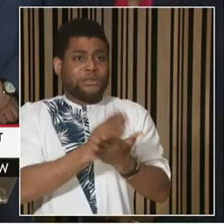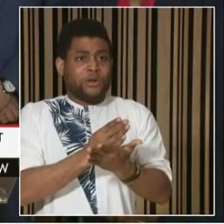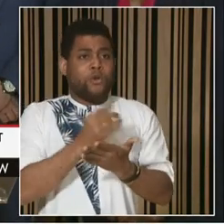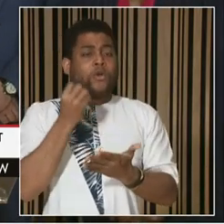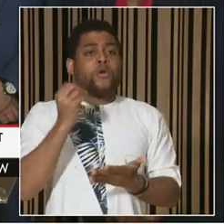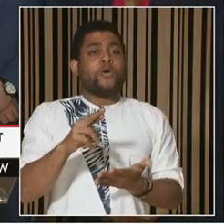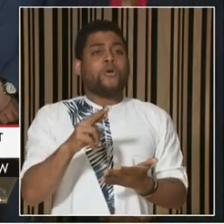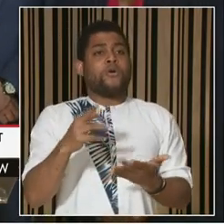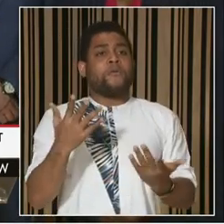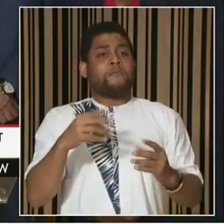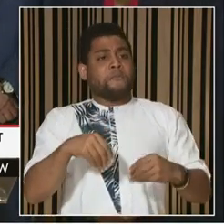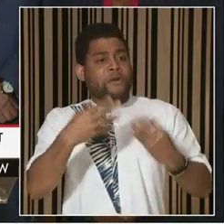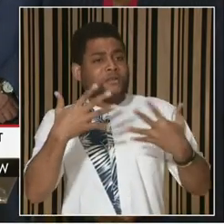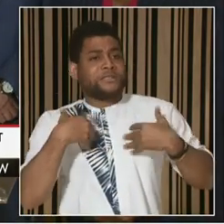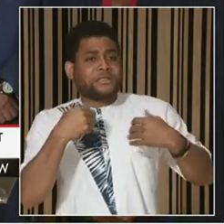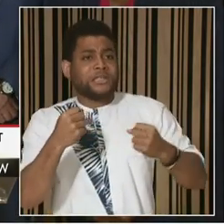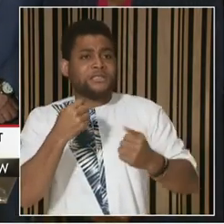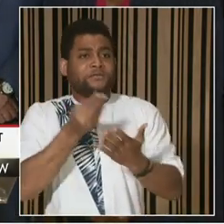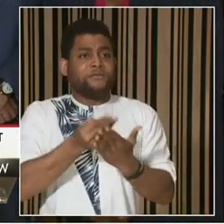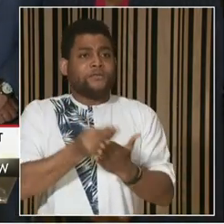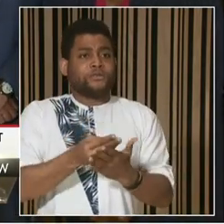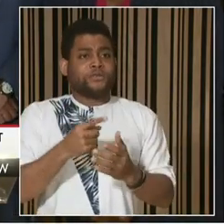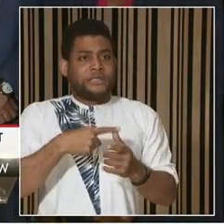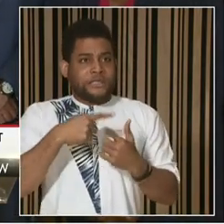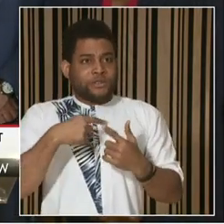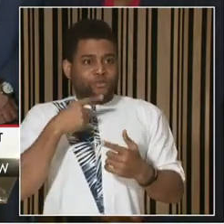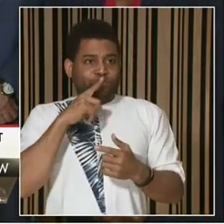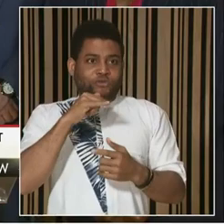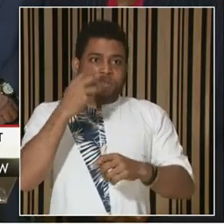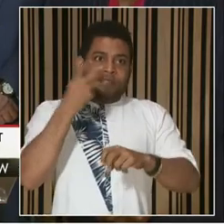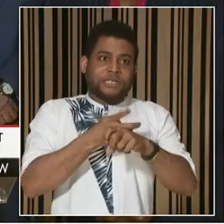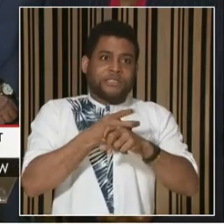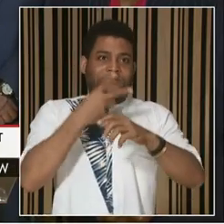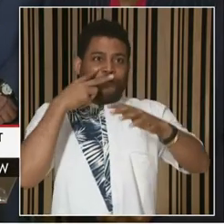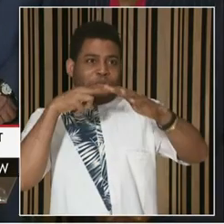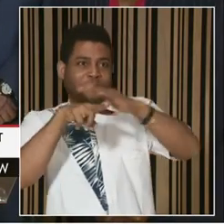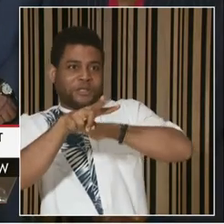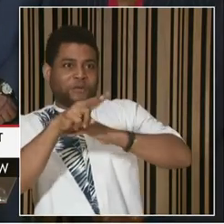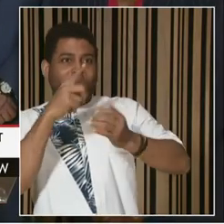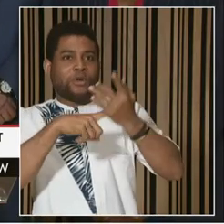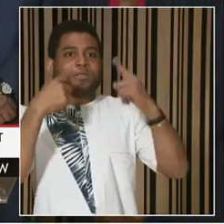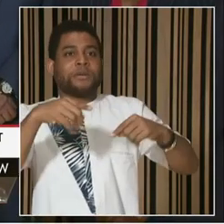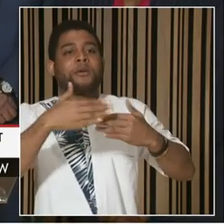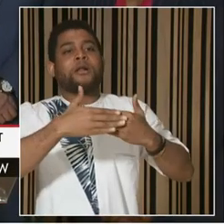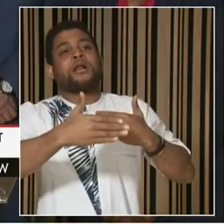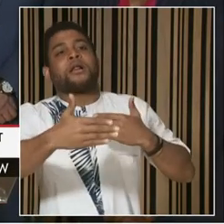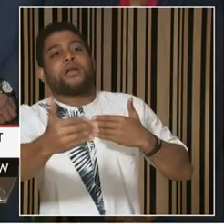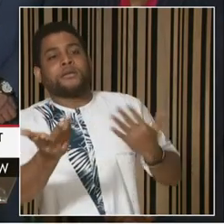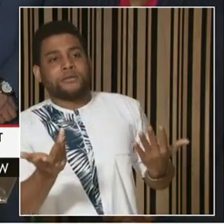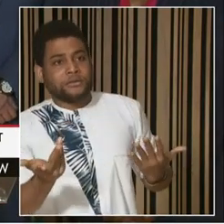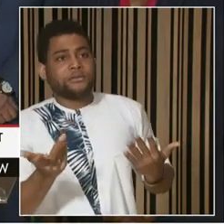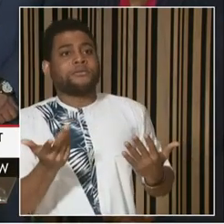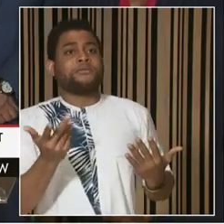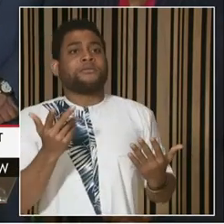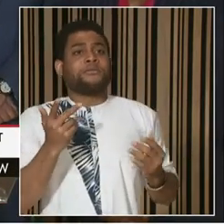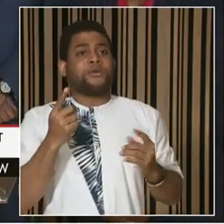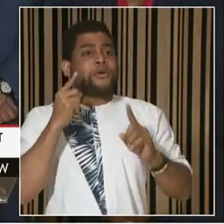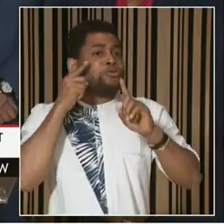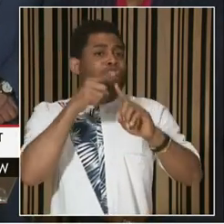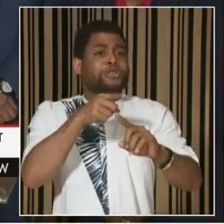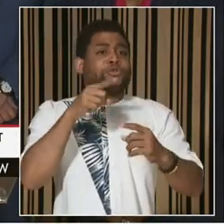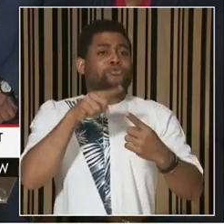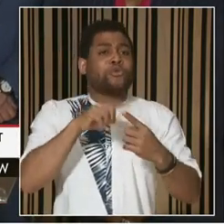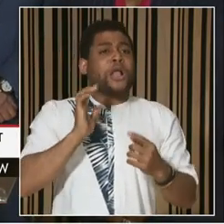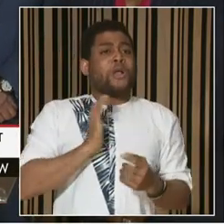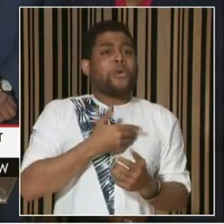are being used and it's tough to project going forward sort of what may happen ultimately in terms of dollars brought in. So I'm